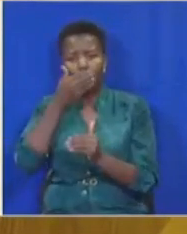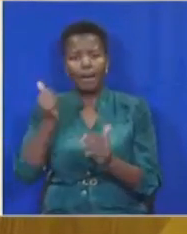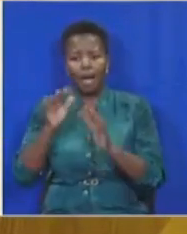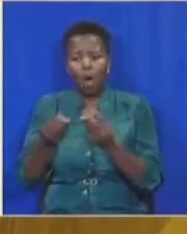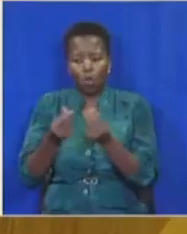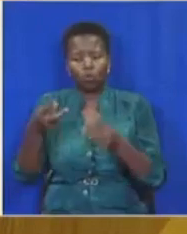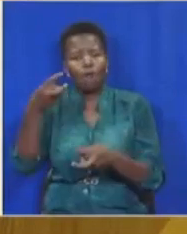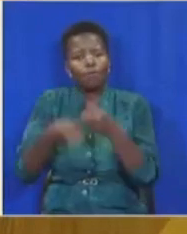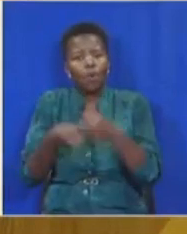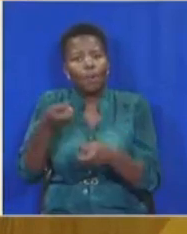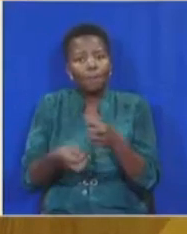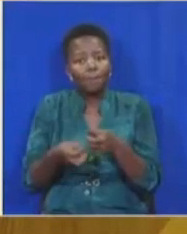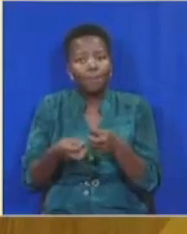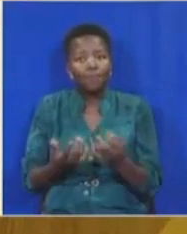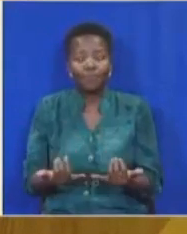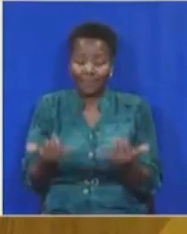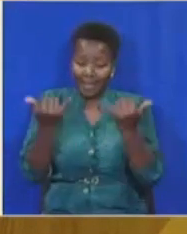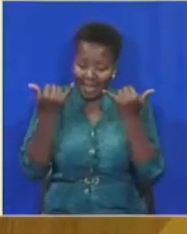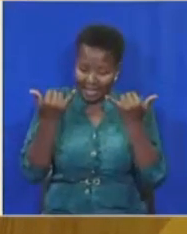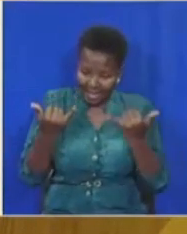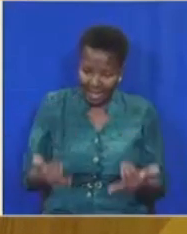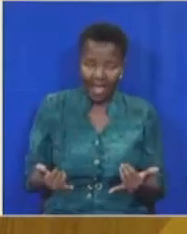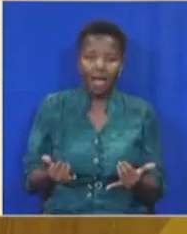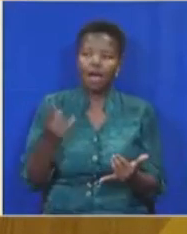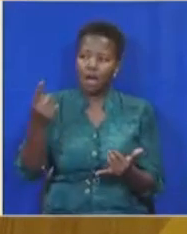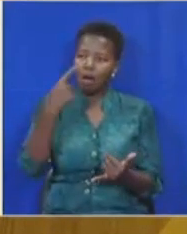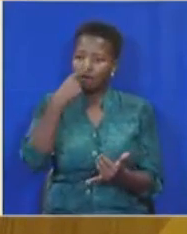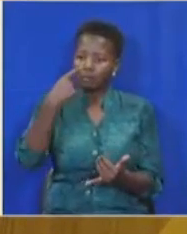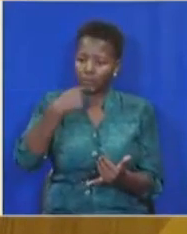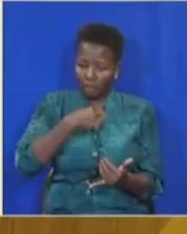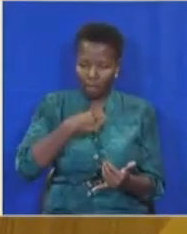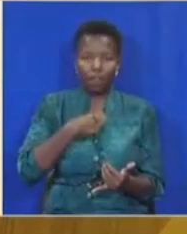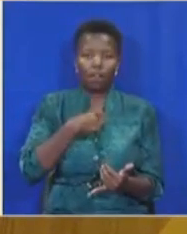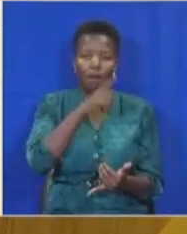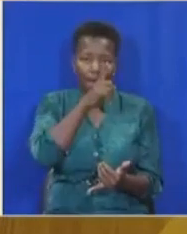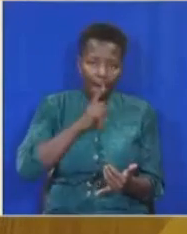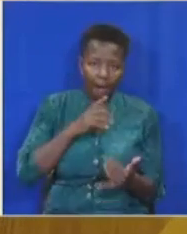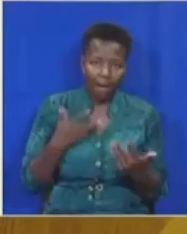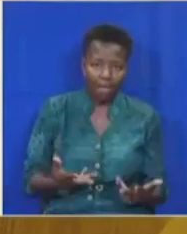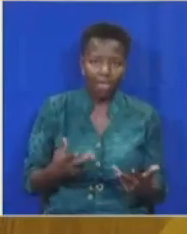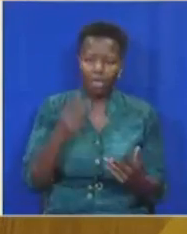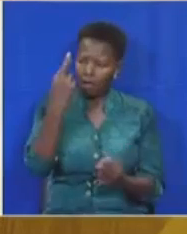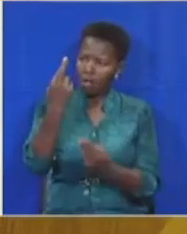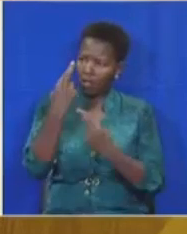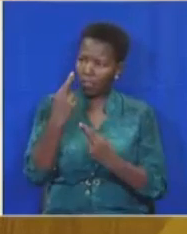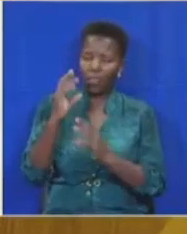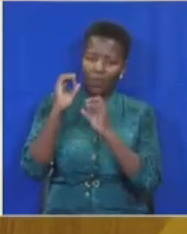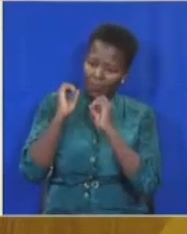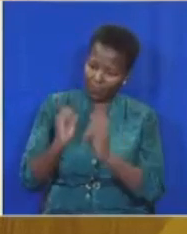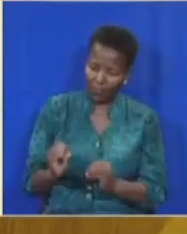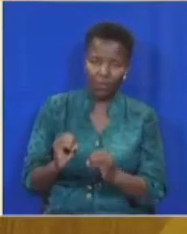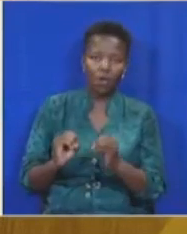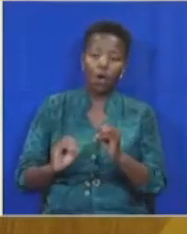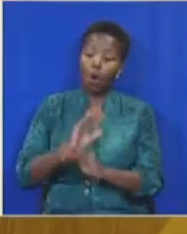the crisis. We are being held ransom, we are being robbed, we are being disrespected, and all of